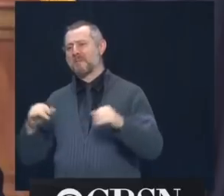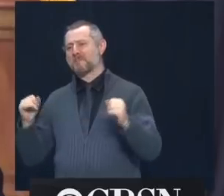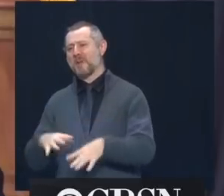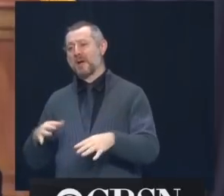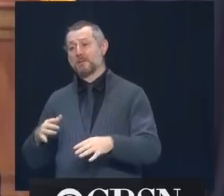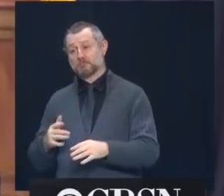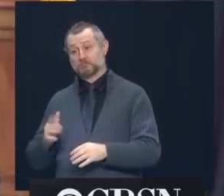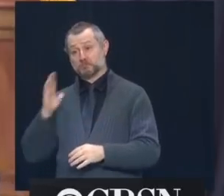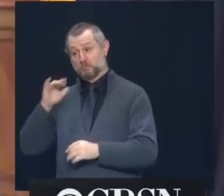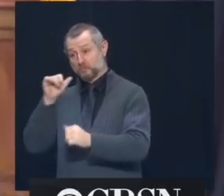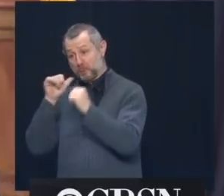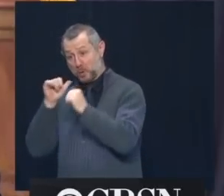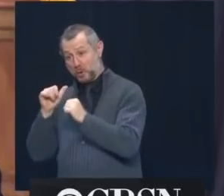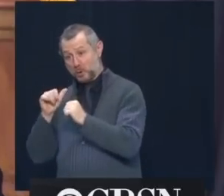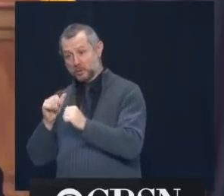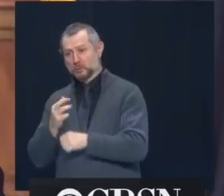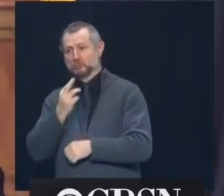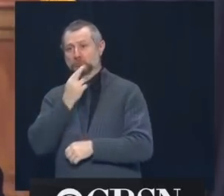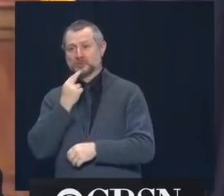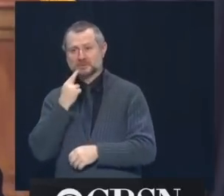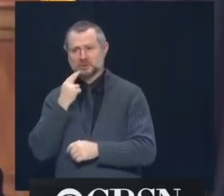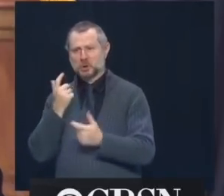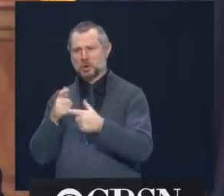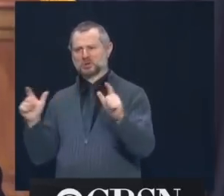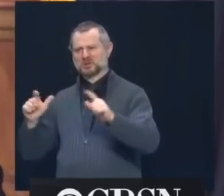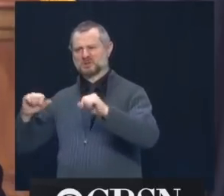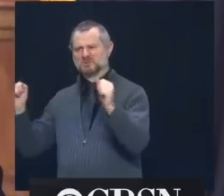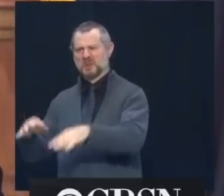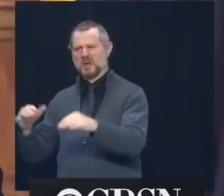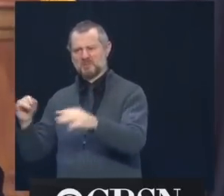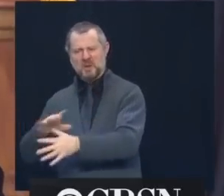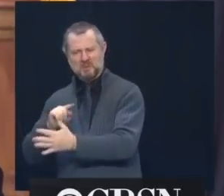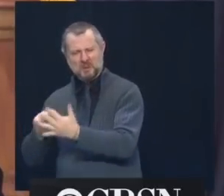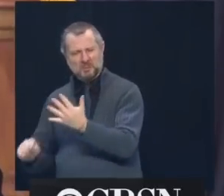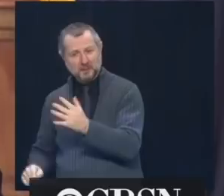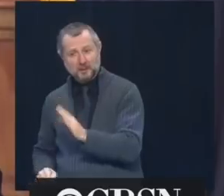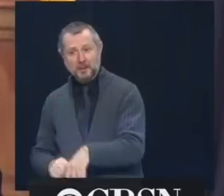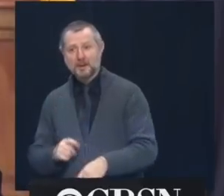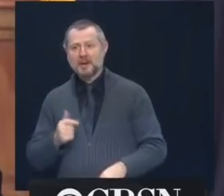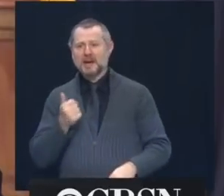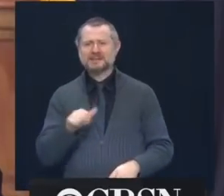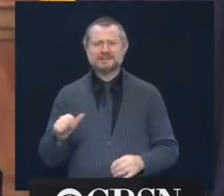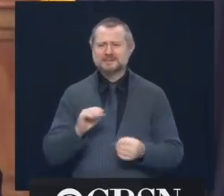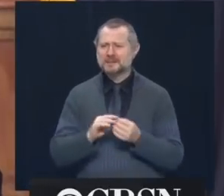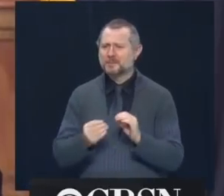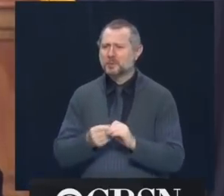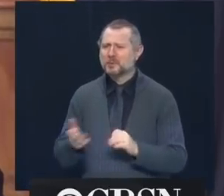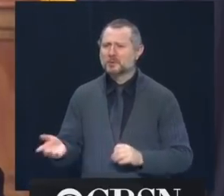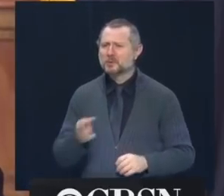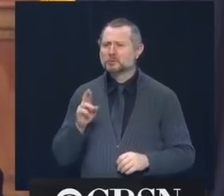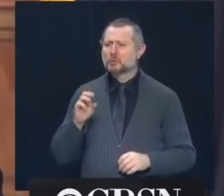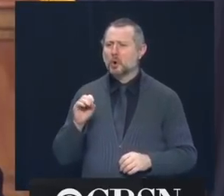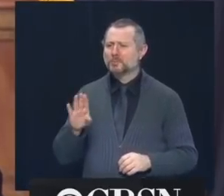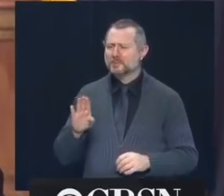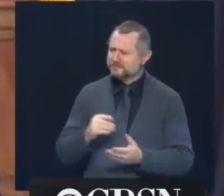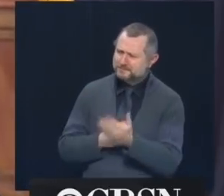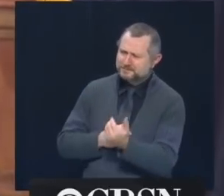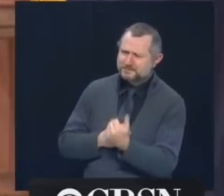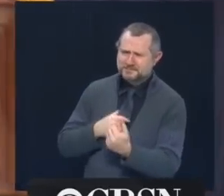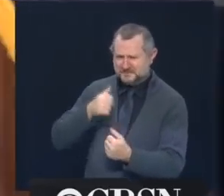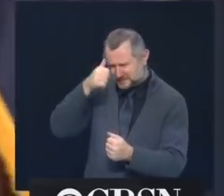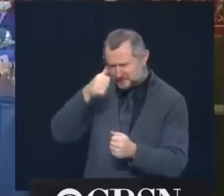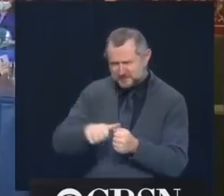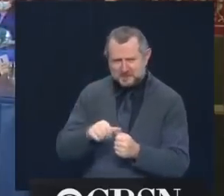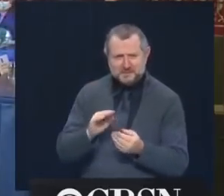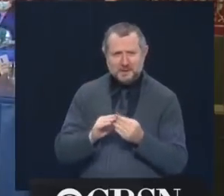bars, restaurants, mass gatherings, et cetera. Do we have any numbers here, Rob? Do you know off the top of your head what the numbers are? Yeah, with the the interviews